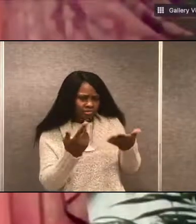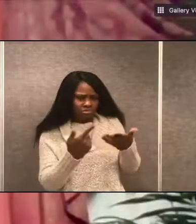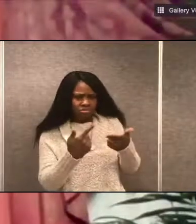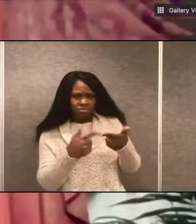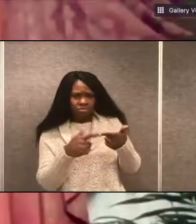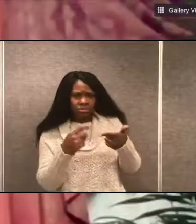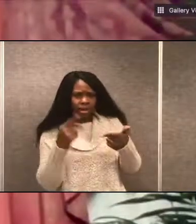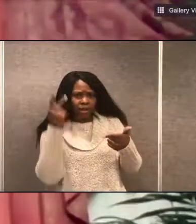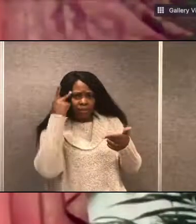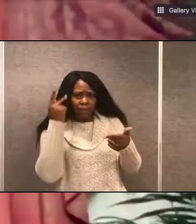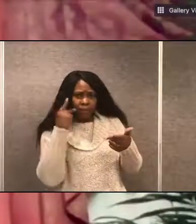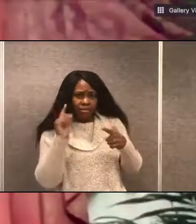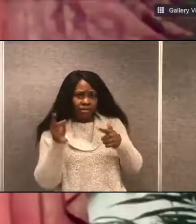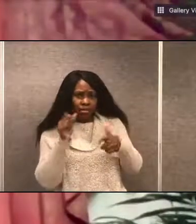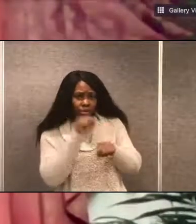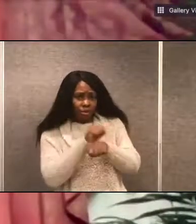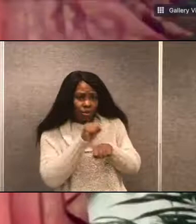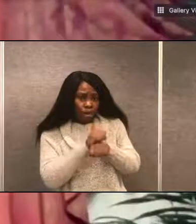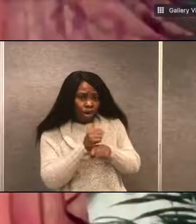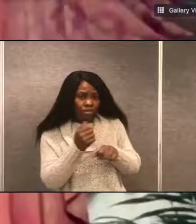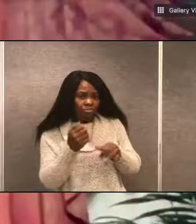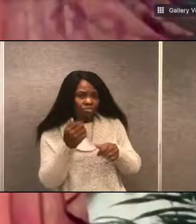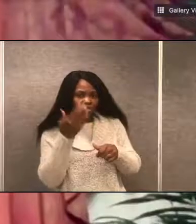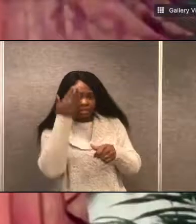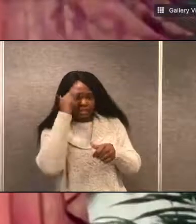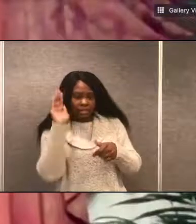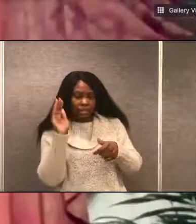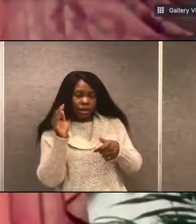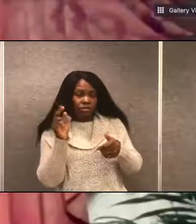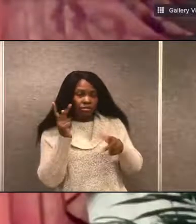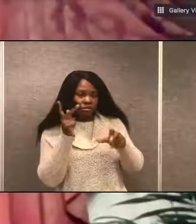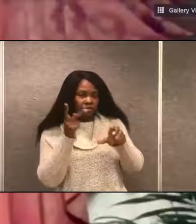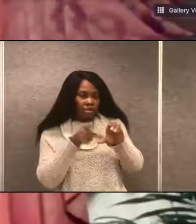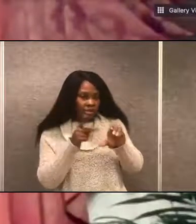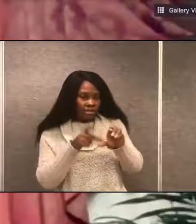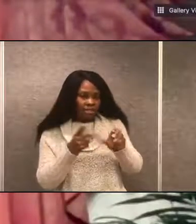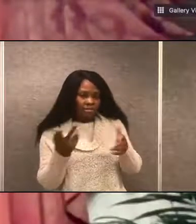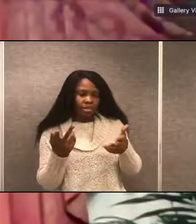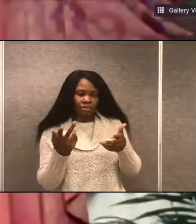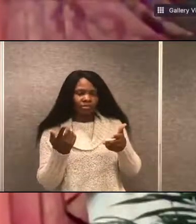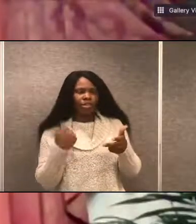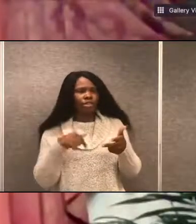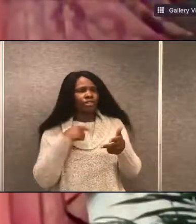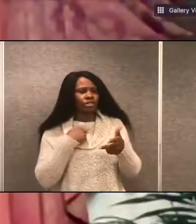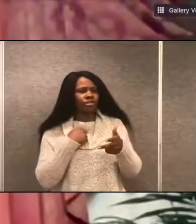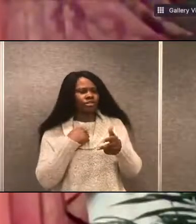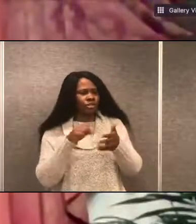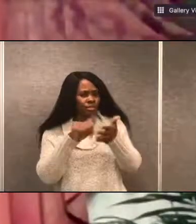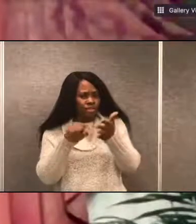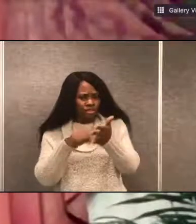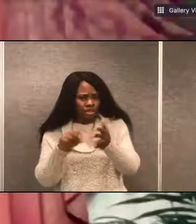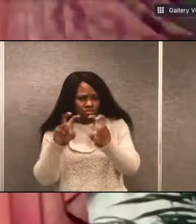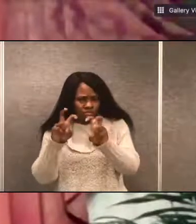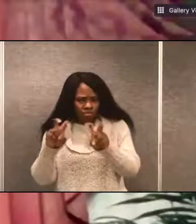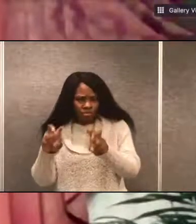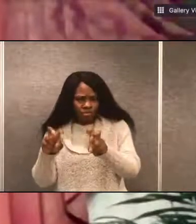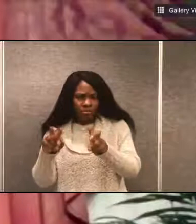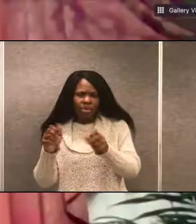to work and the parent doesn't really know that they're not participating? So we do follow up with each and every child that is not participating.